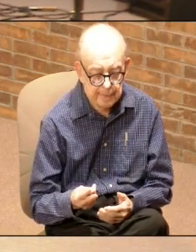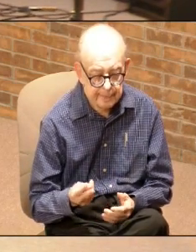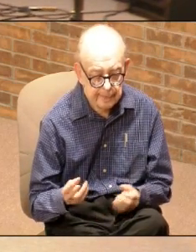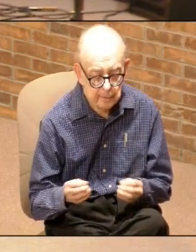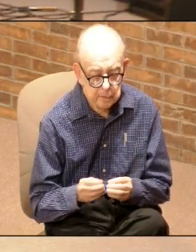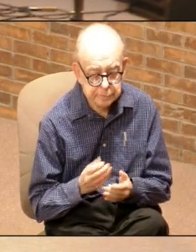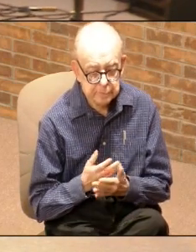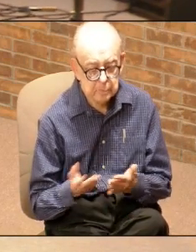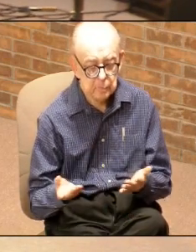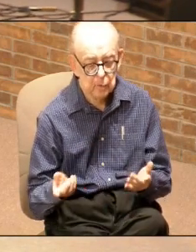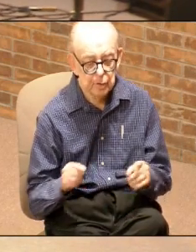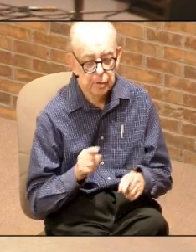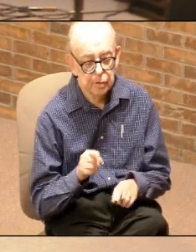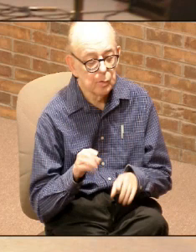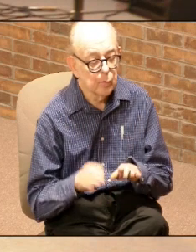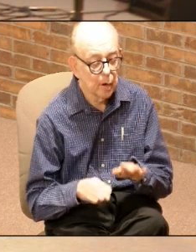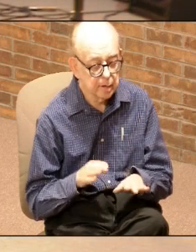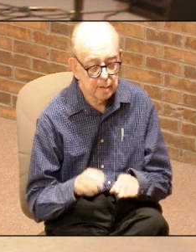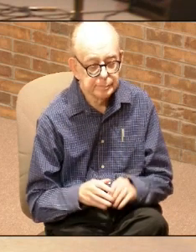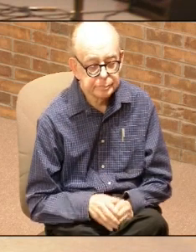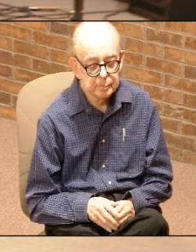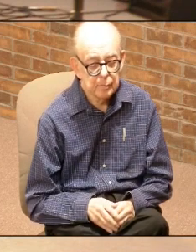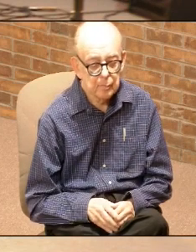more things when you're walking